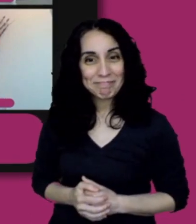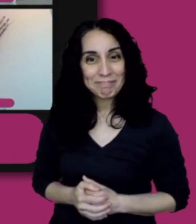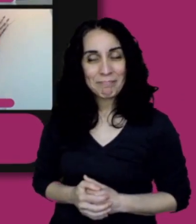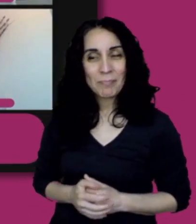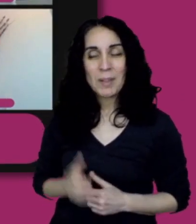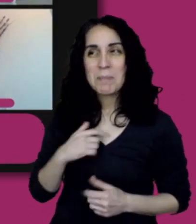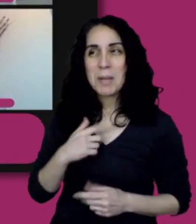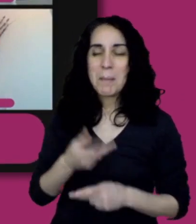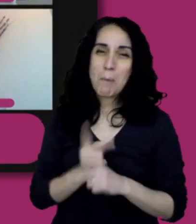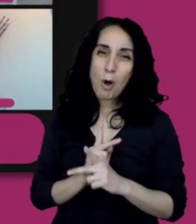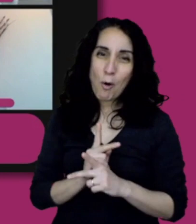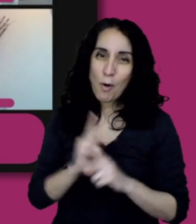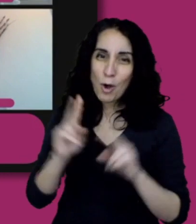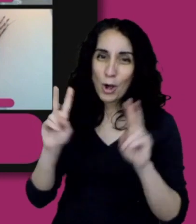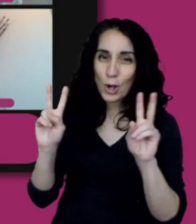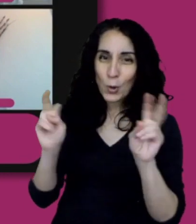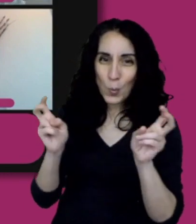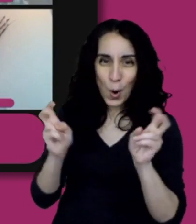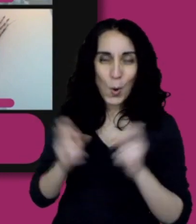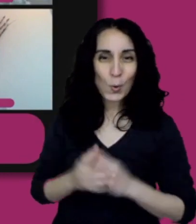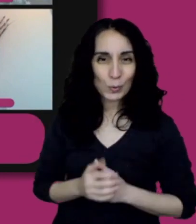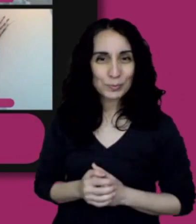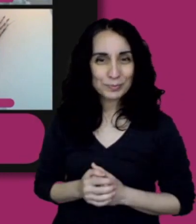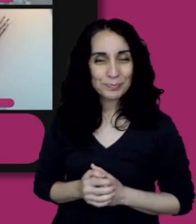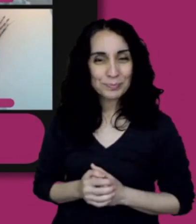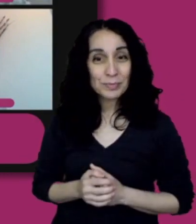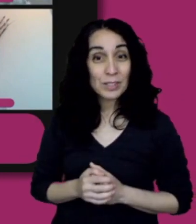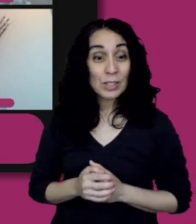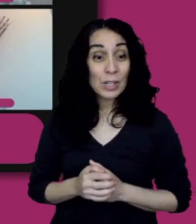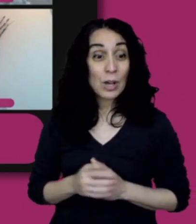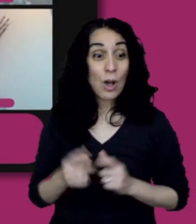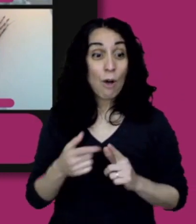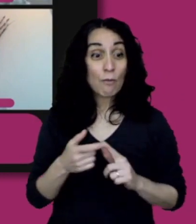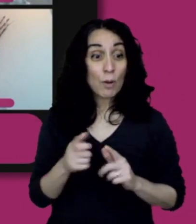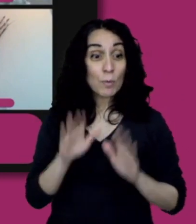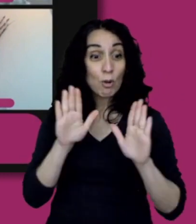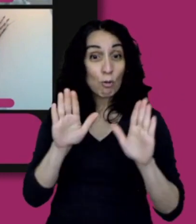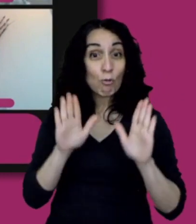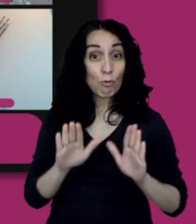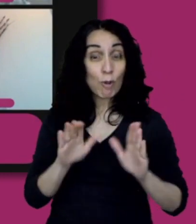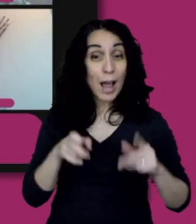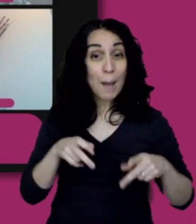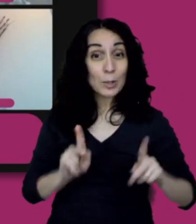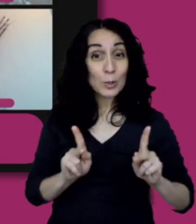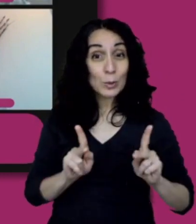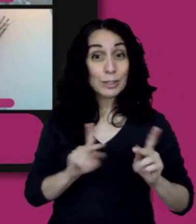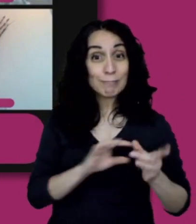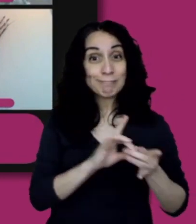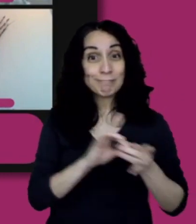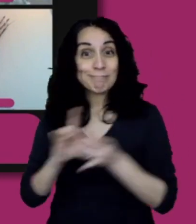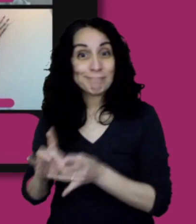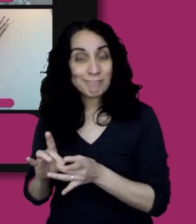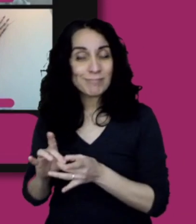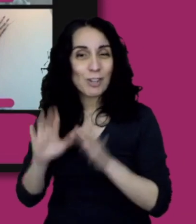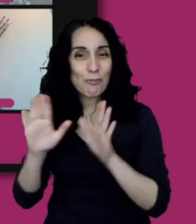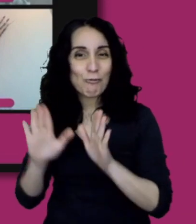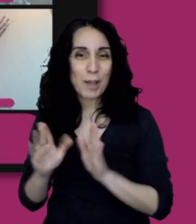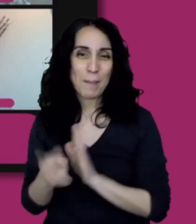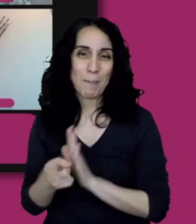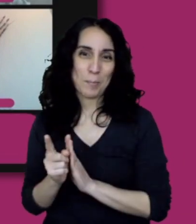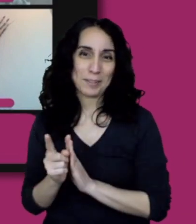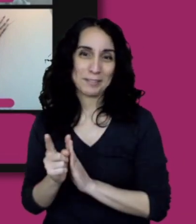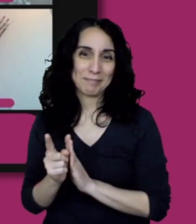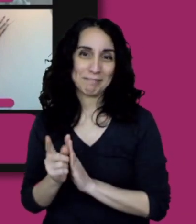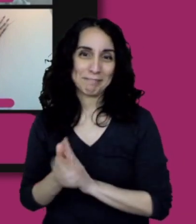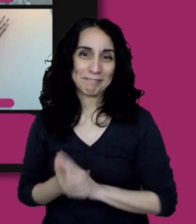I guess I'll borrow a quote from her book. From great opportunities come great moments.